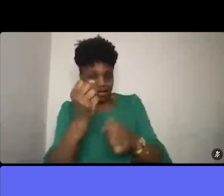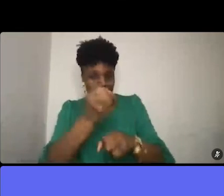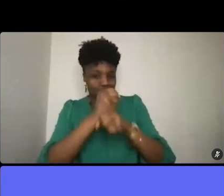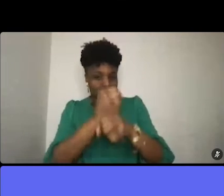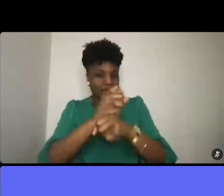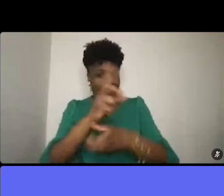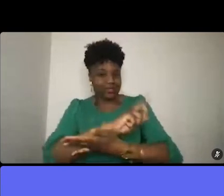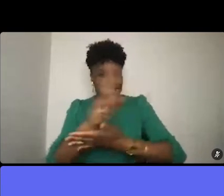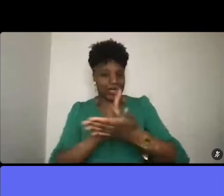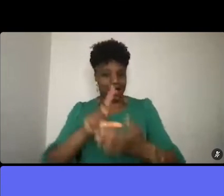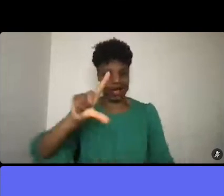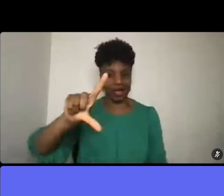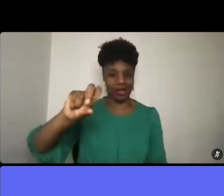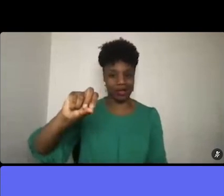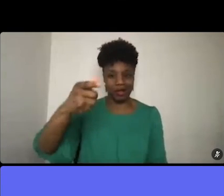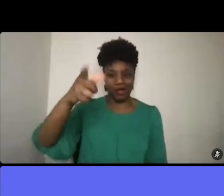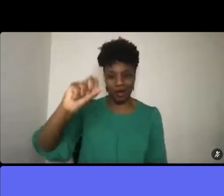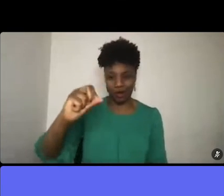Say, Dad, you can let them know